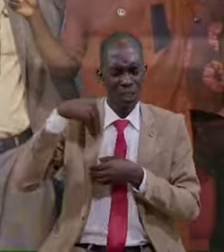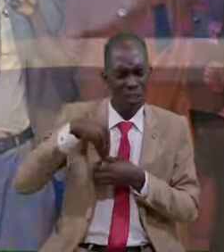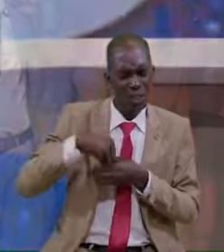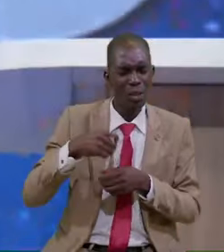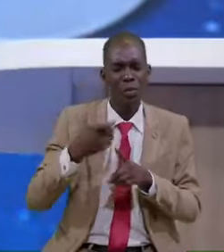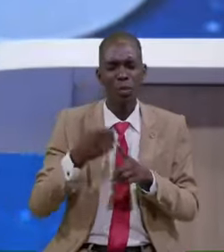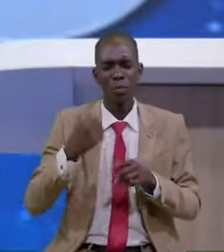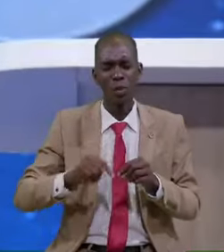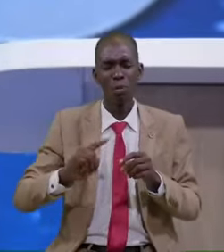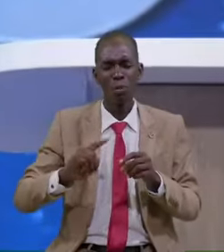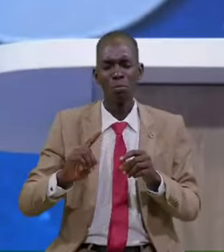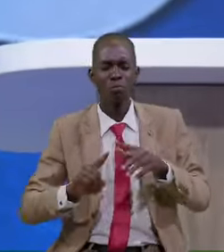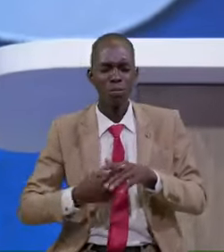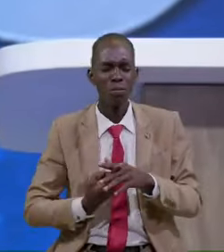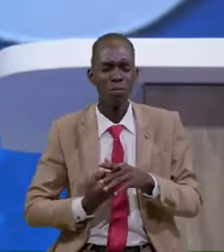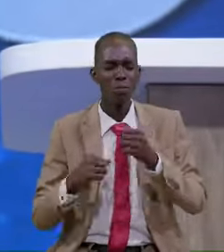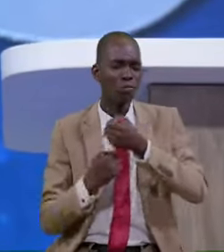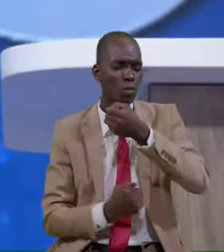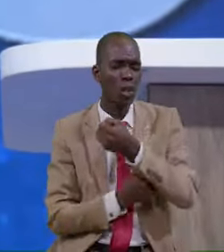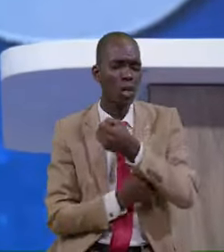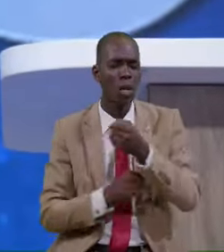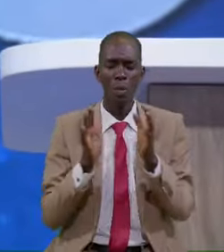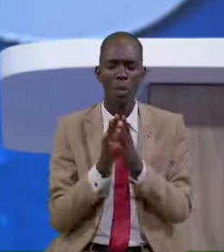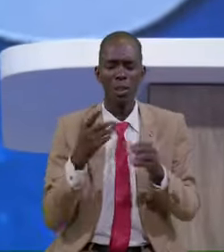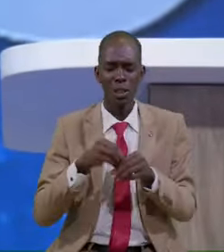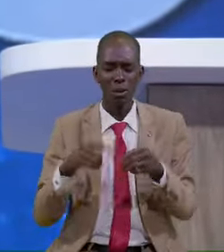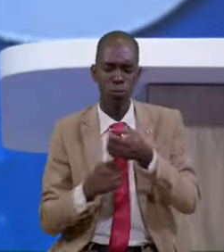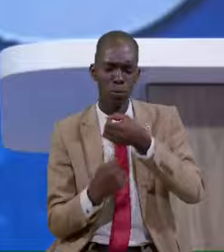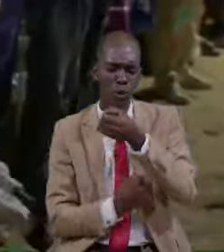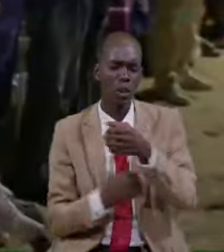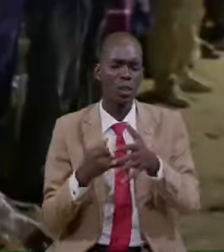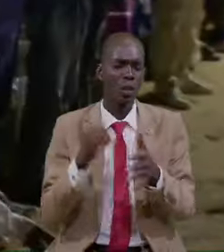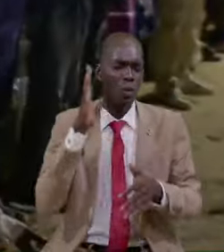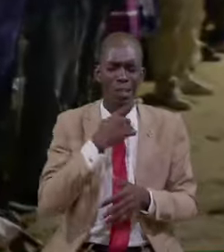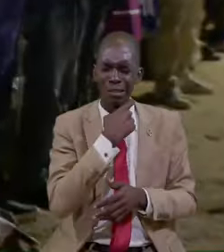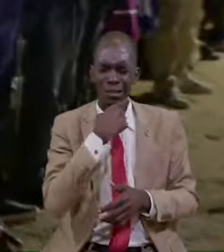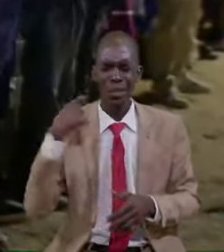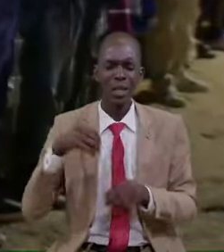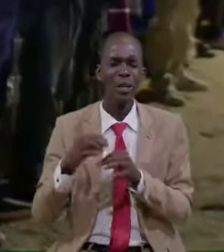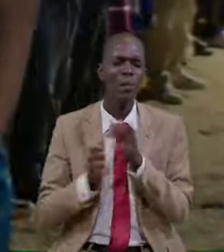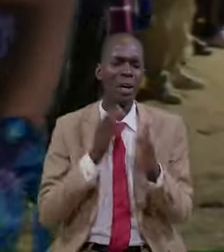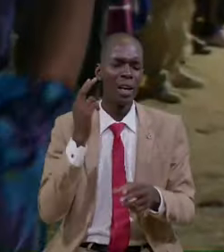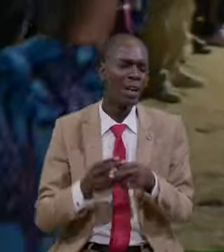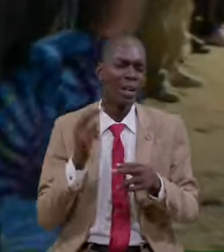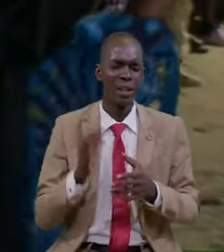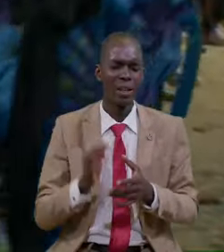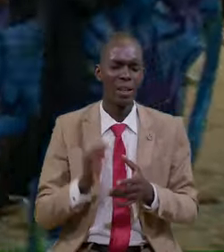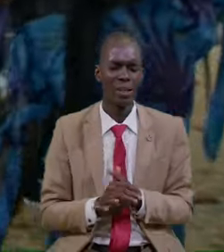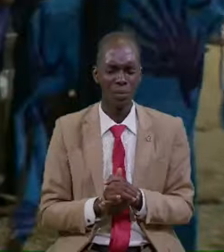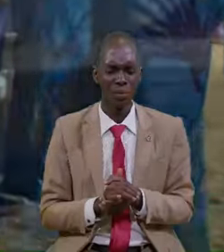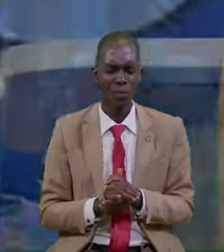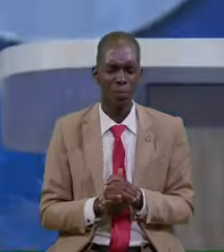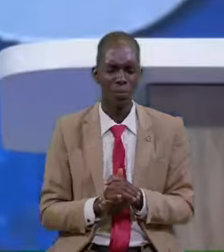source. I pray the source will dry up in Jesus' name.